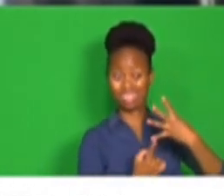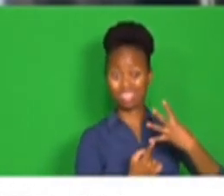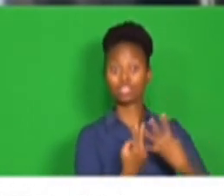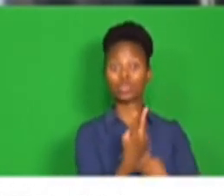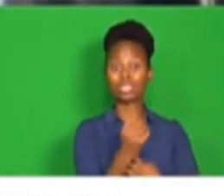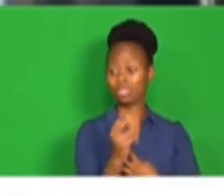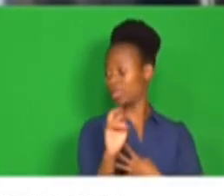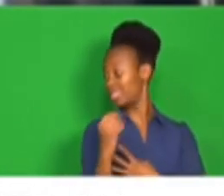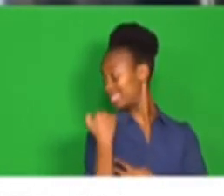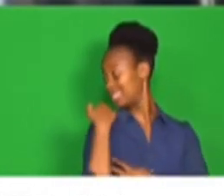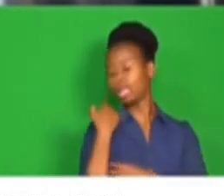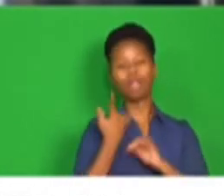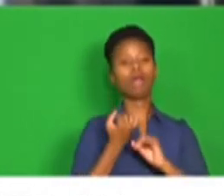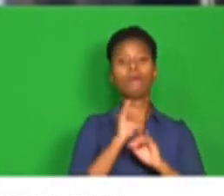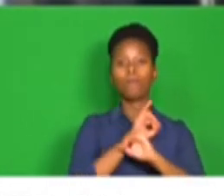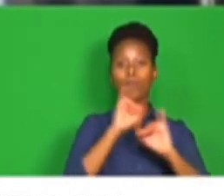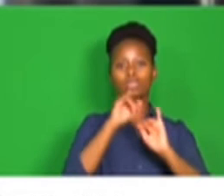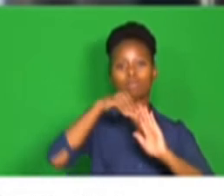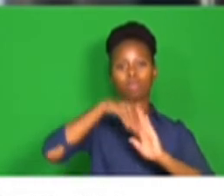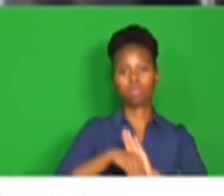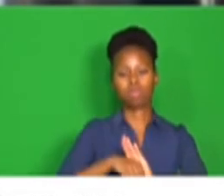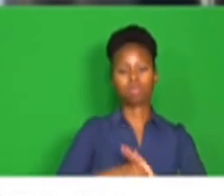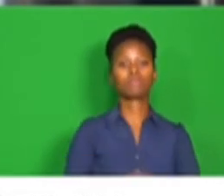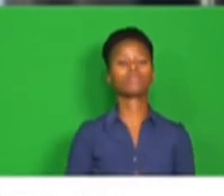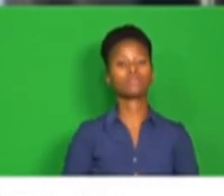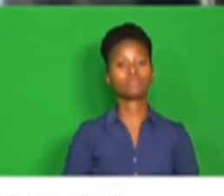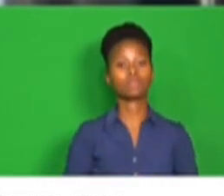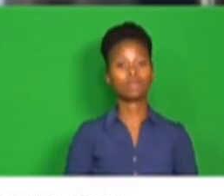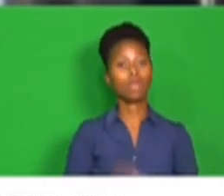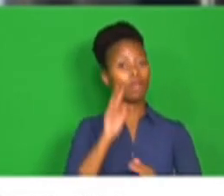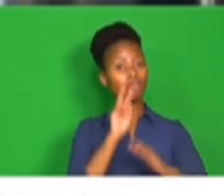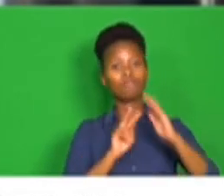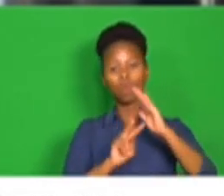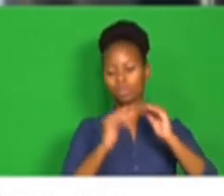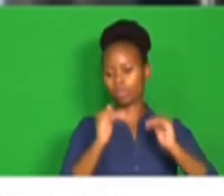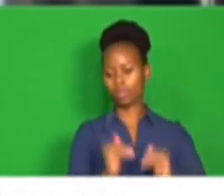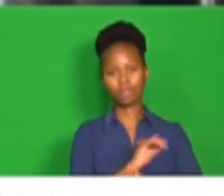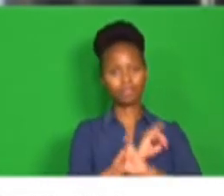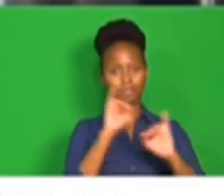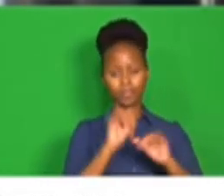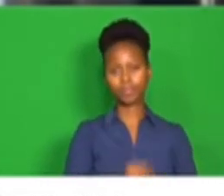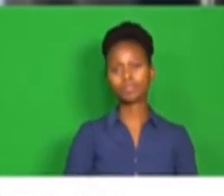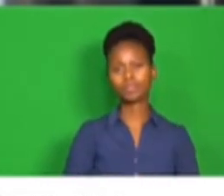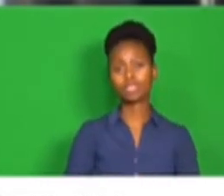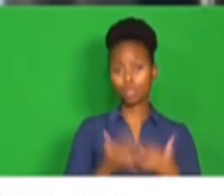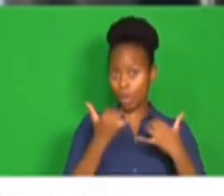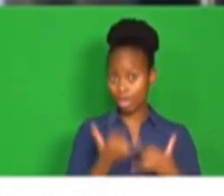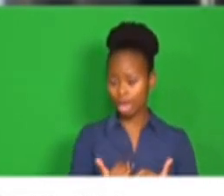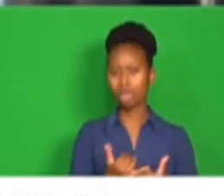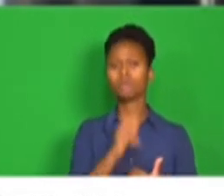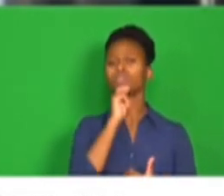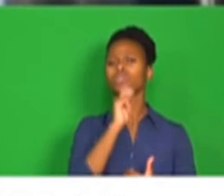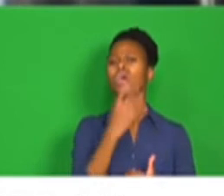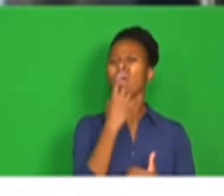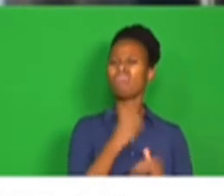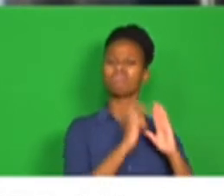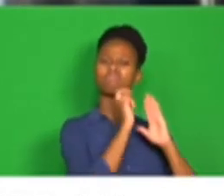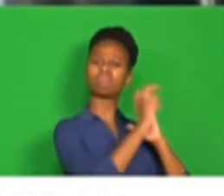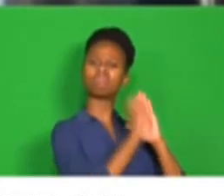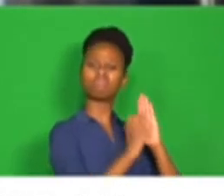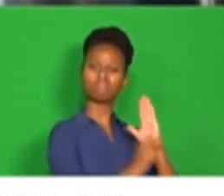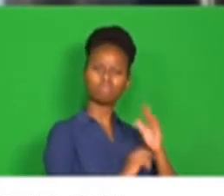than previously forecast. While lockdown restrictions currently in place are considerably less